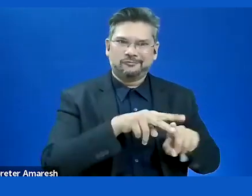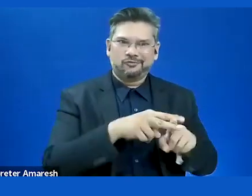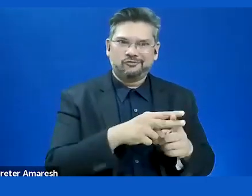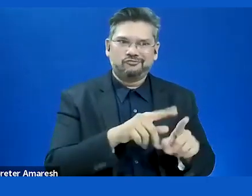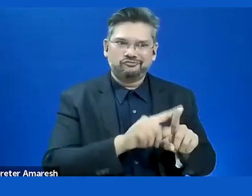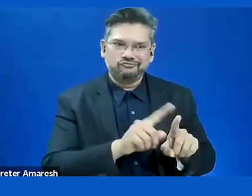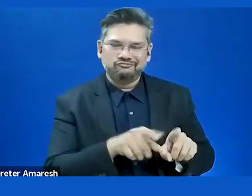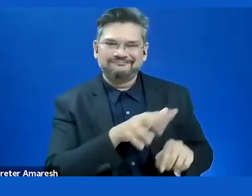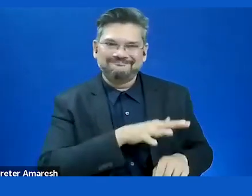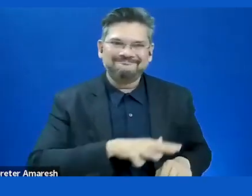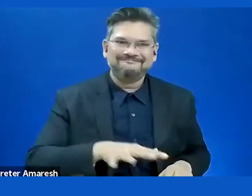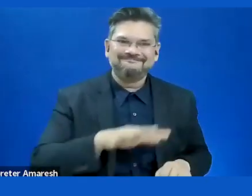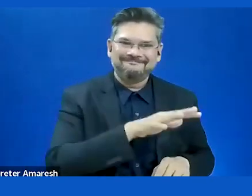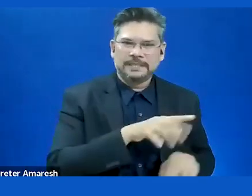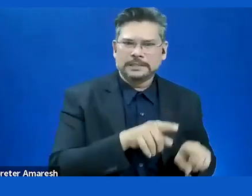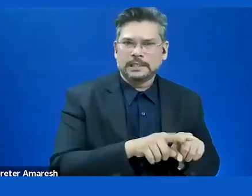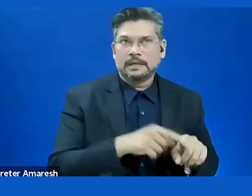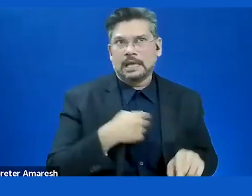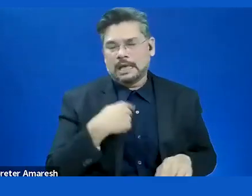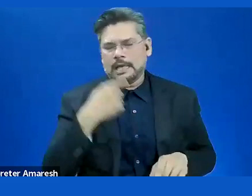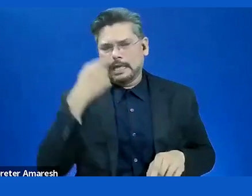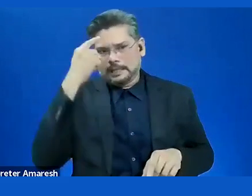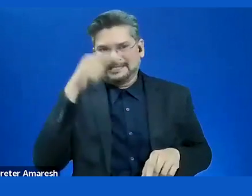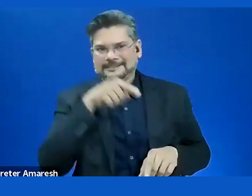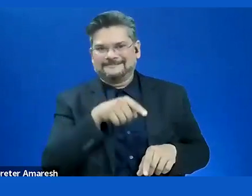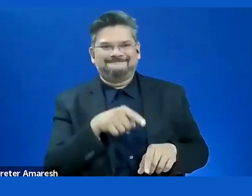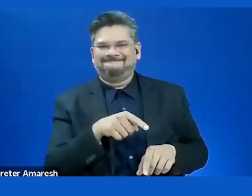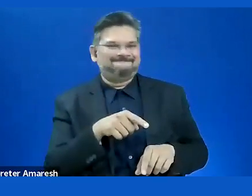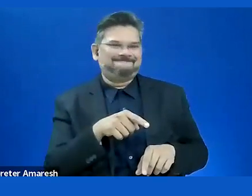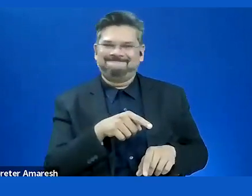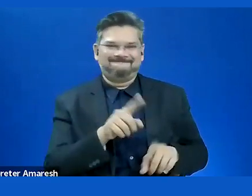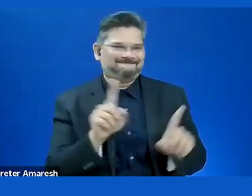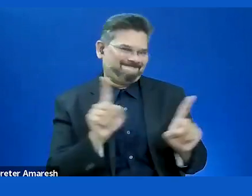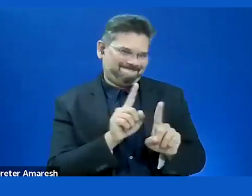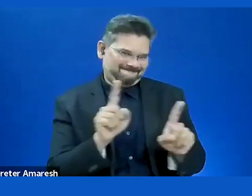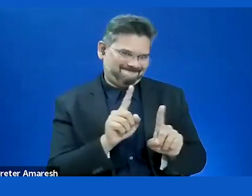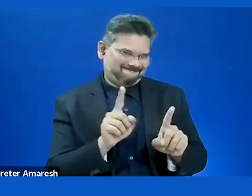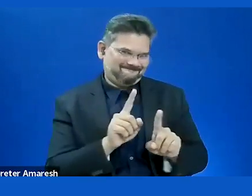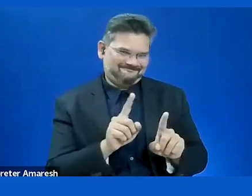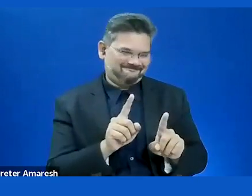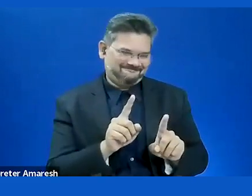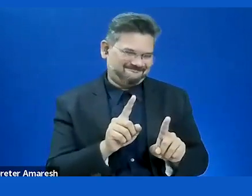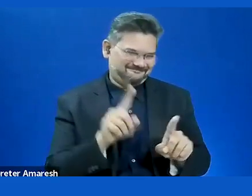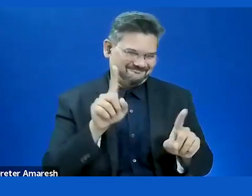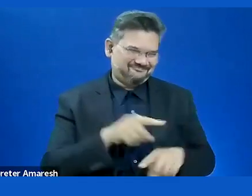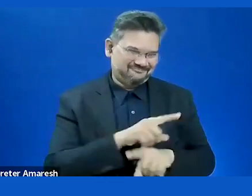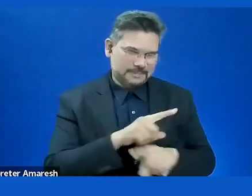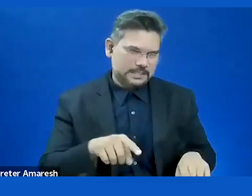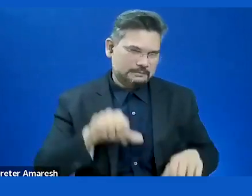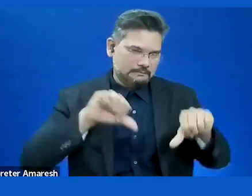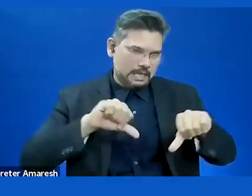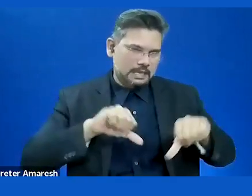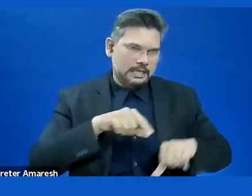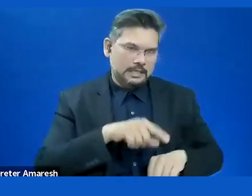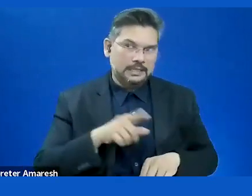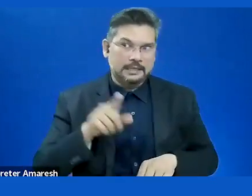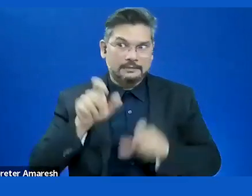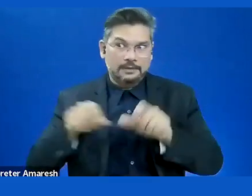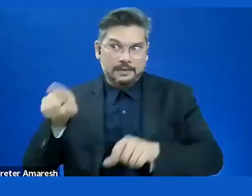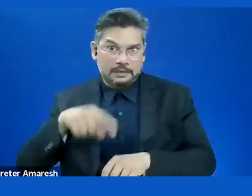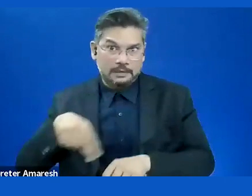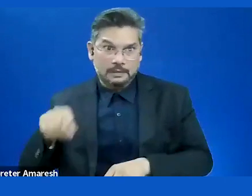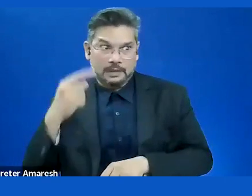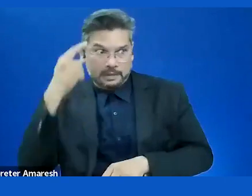fruitful and outright dangerous, because if people believe in this kind of thing, then we'll end up with a lot of inaccessibility that's